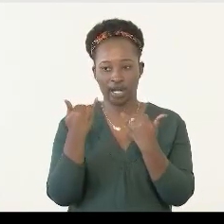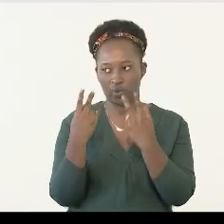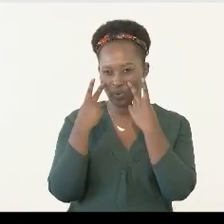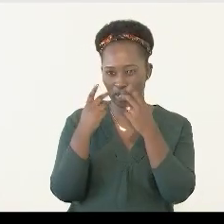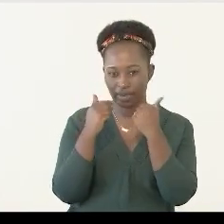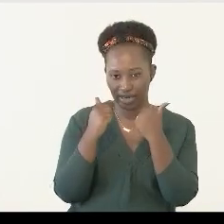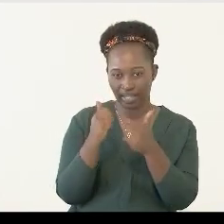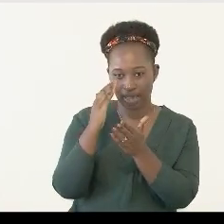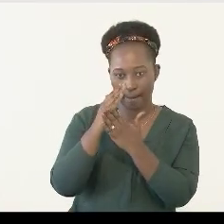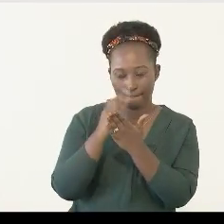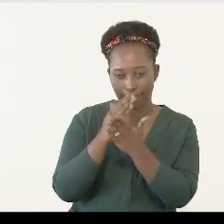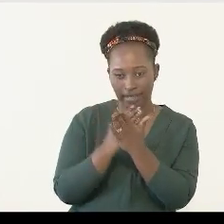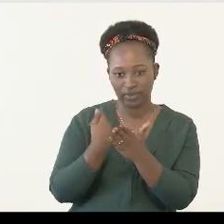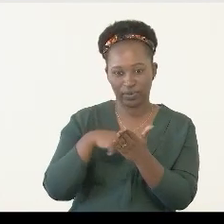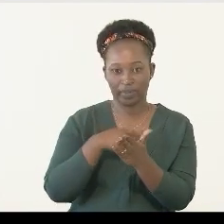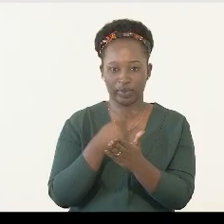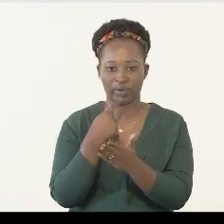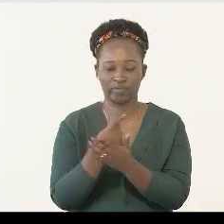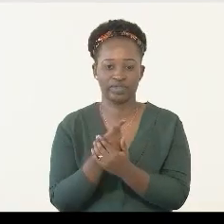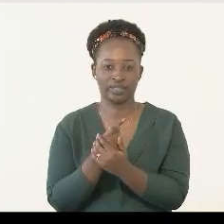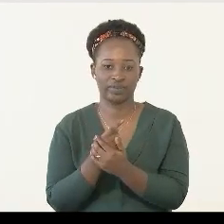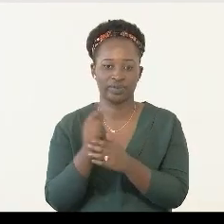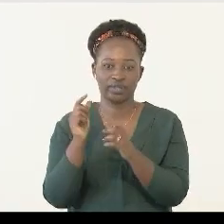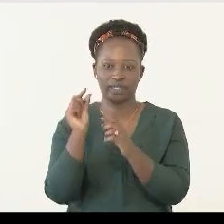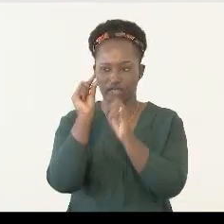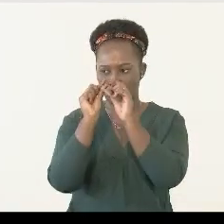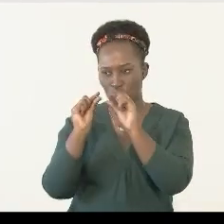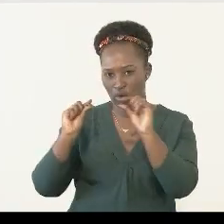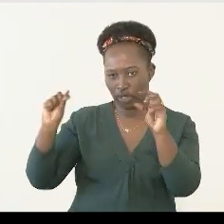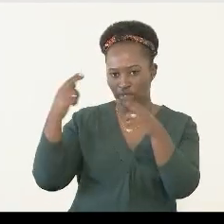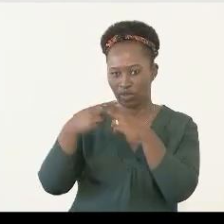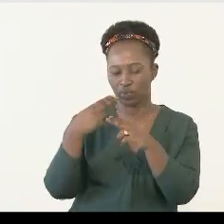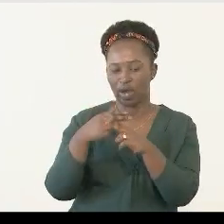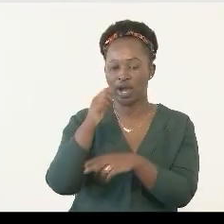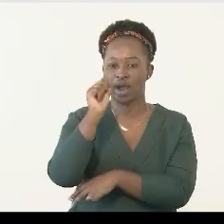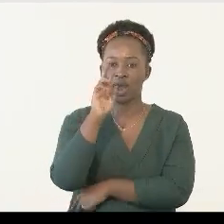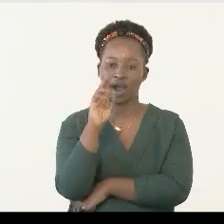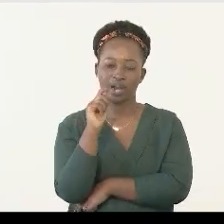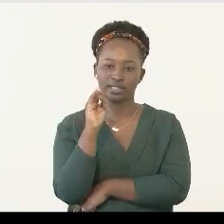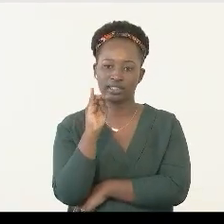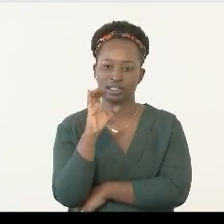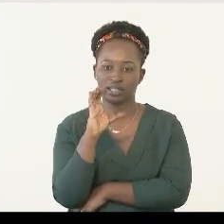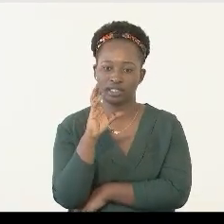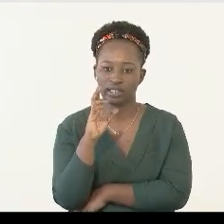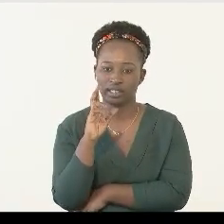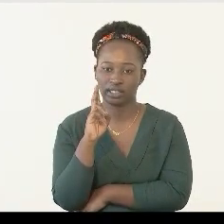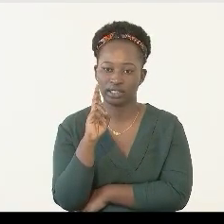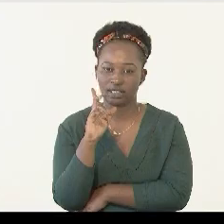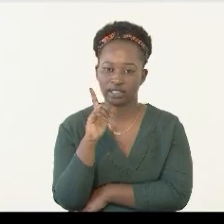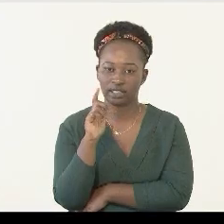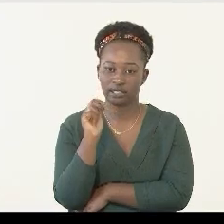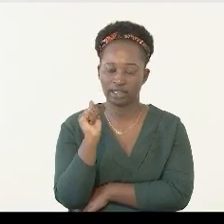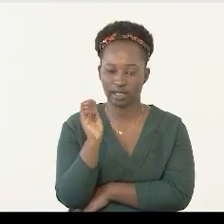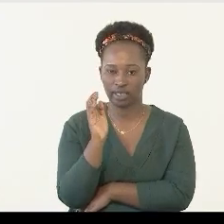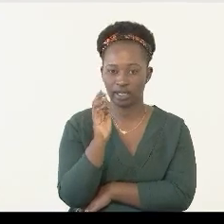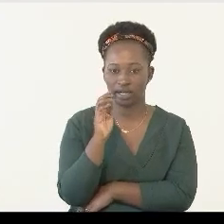nicely those parts we have talked about. This one is articular cartilage. When we say articulation, we